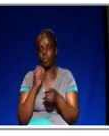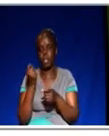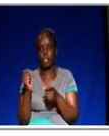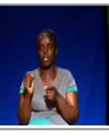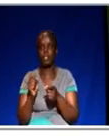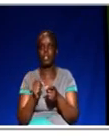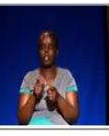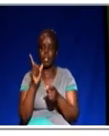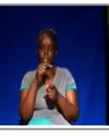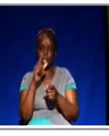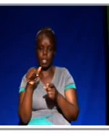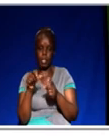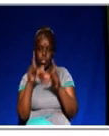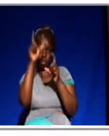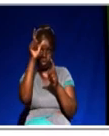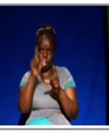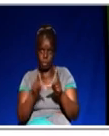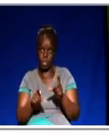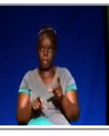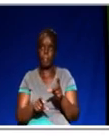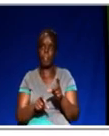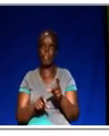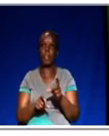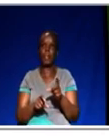X column, which is the data points, which is